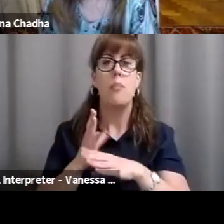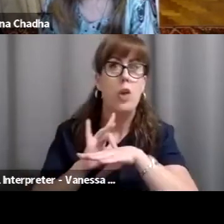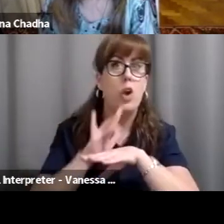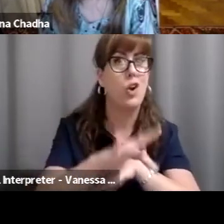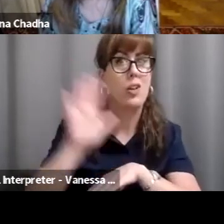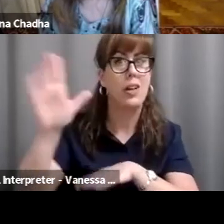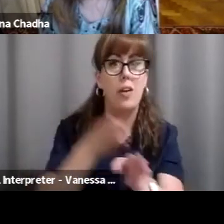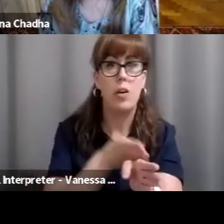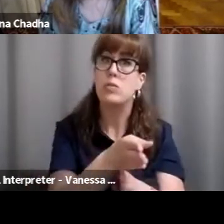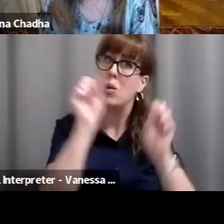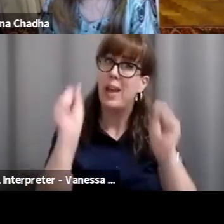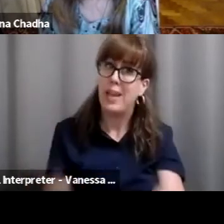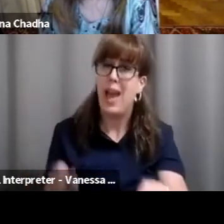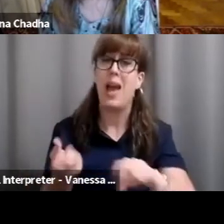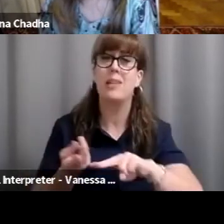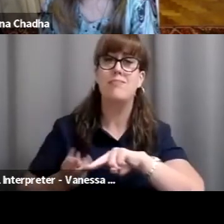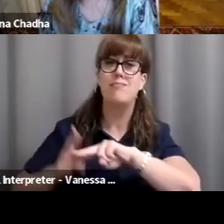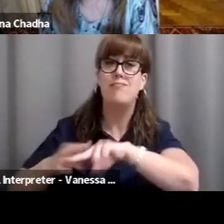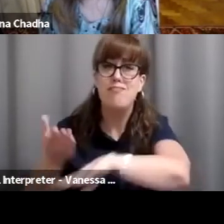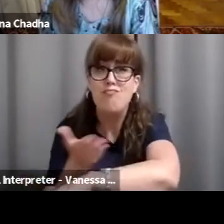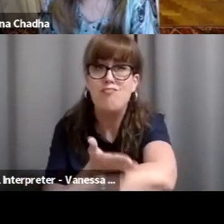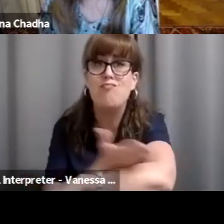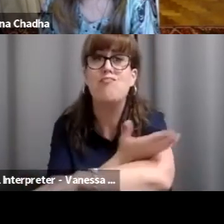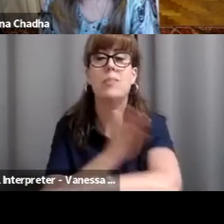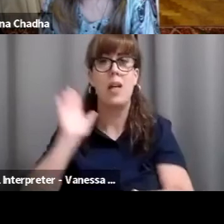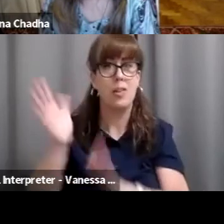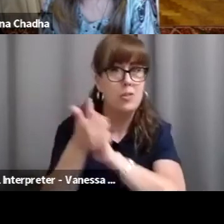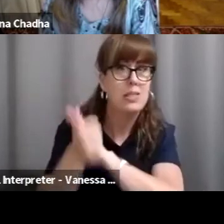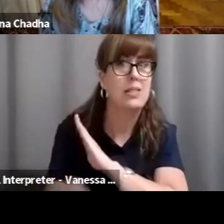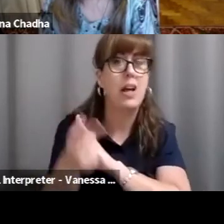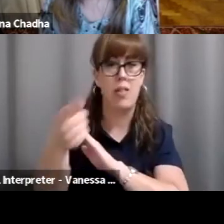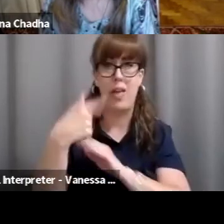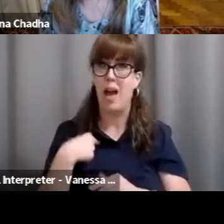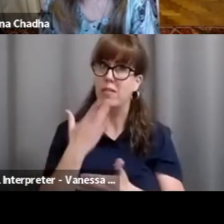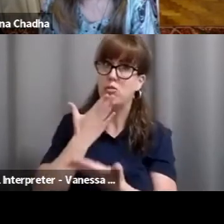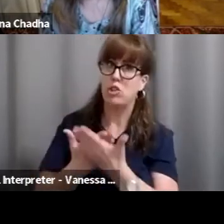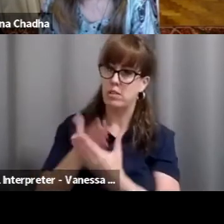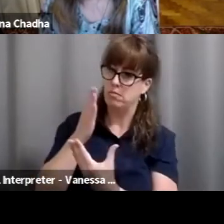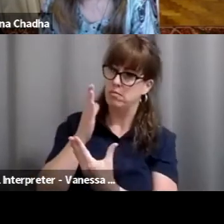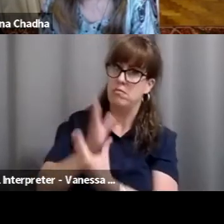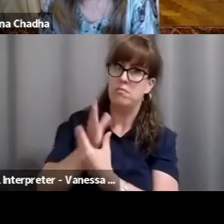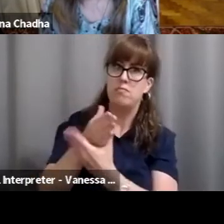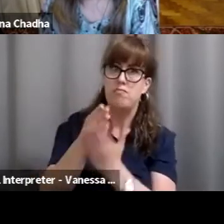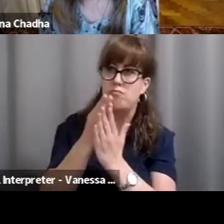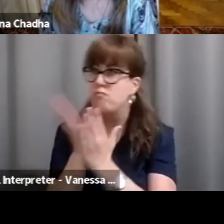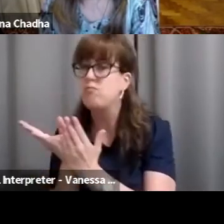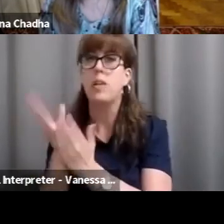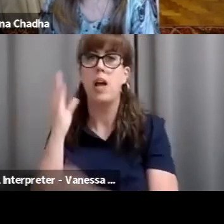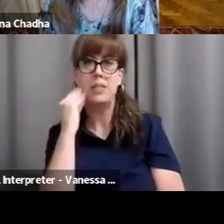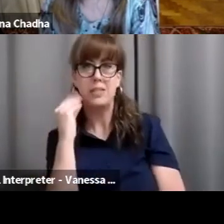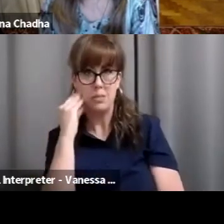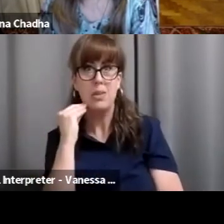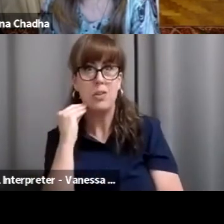can build up those showreels. They do have a credible repertoire. So it sort of,